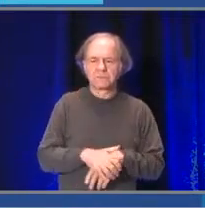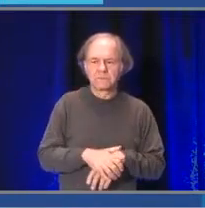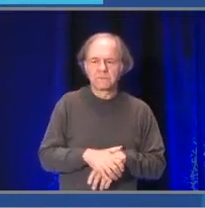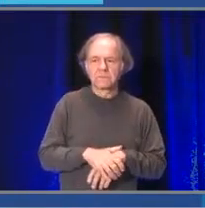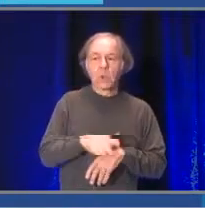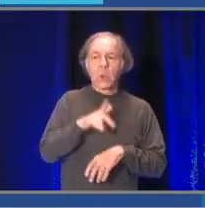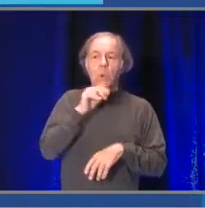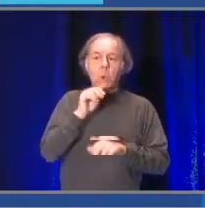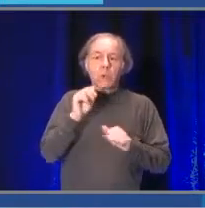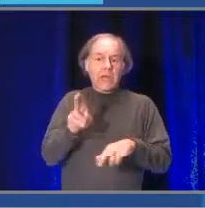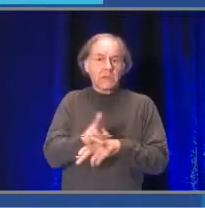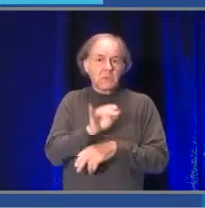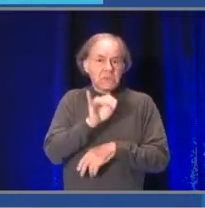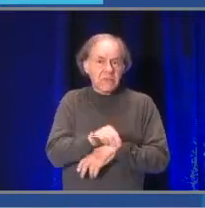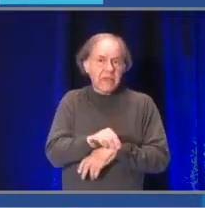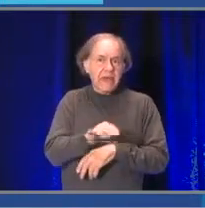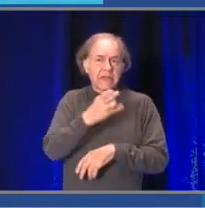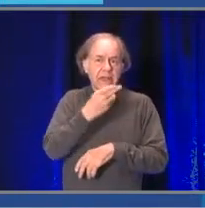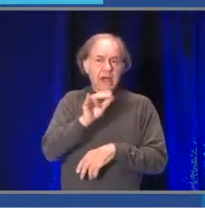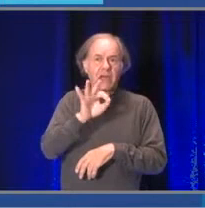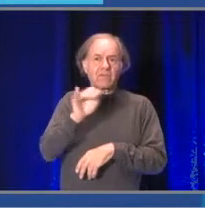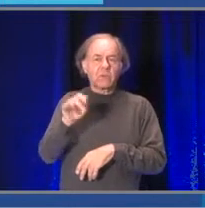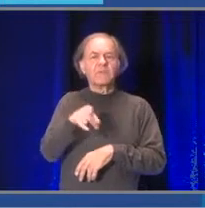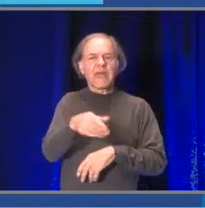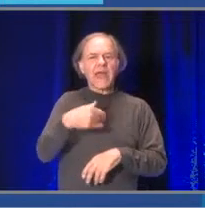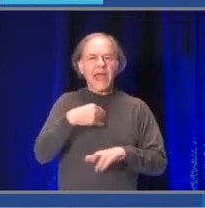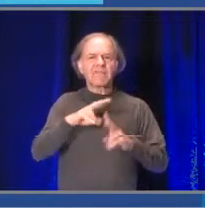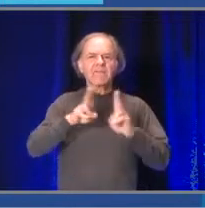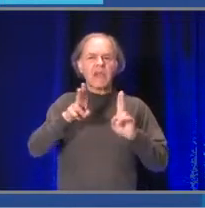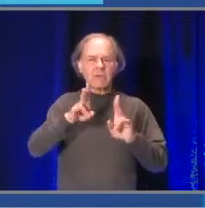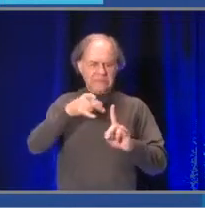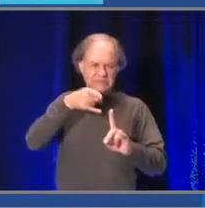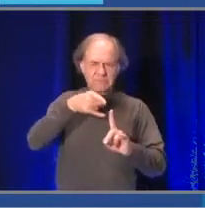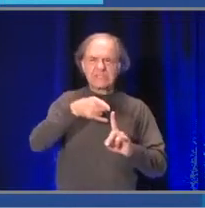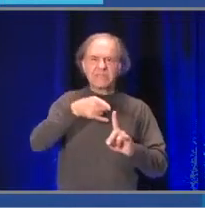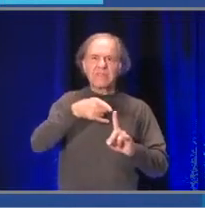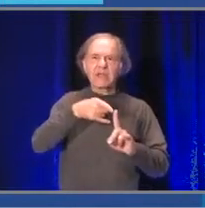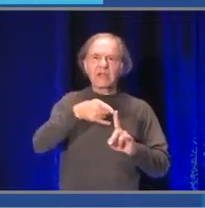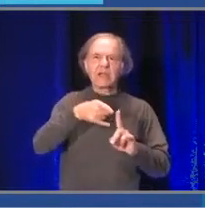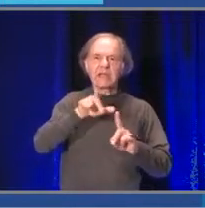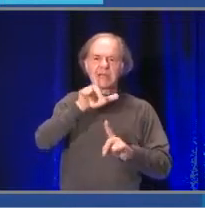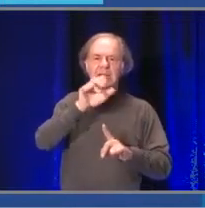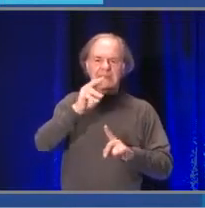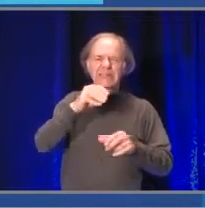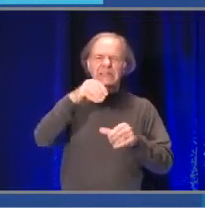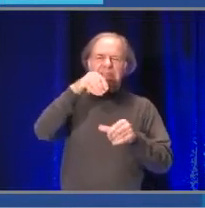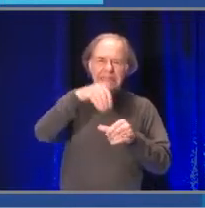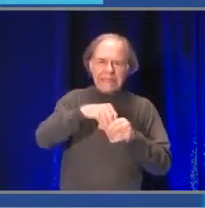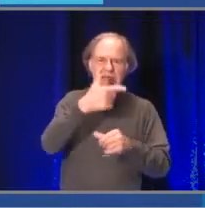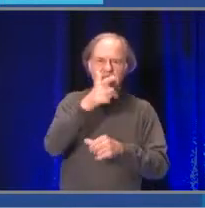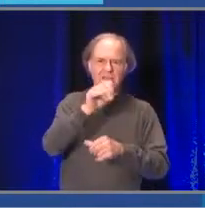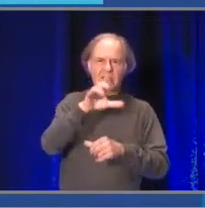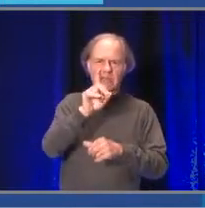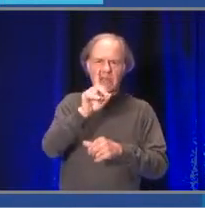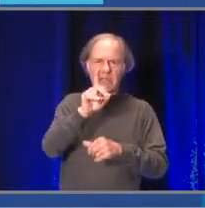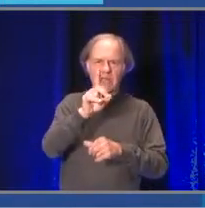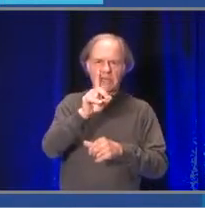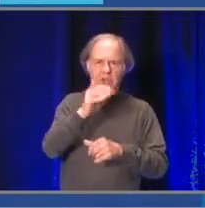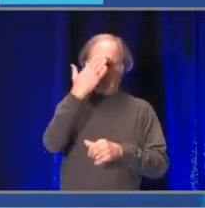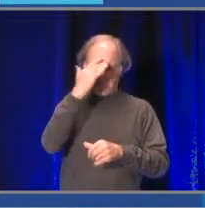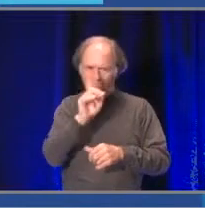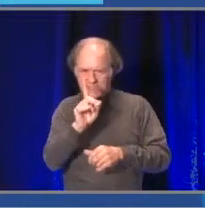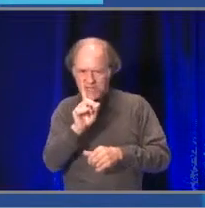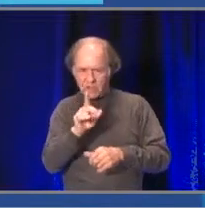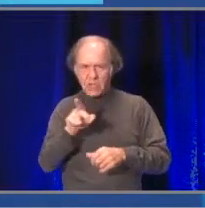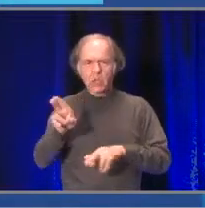potential candidates? One, patients with localized lesions. They're within the gland. We know where they are. We've documented it with